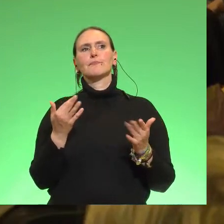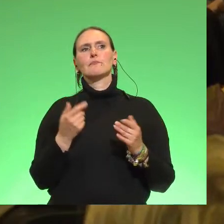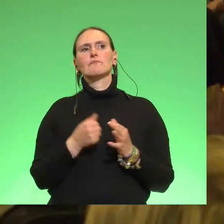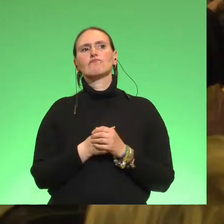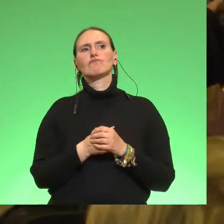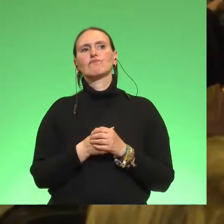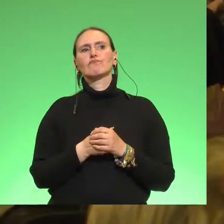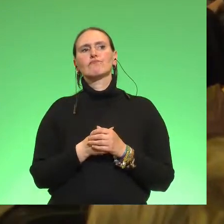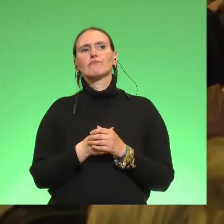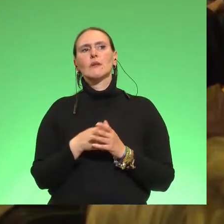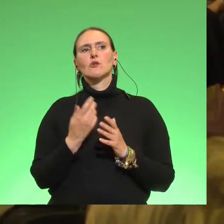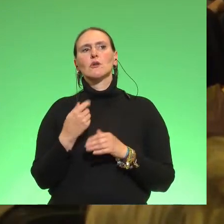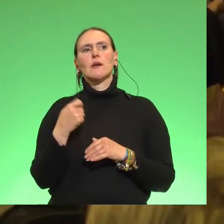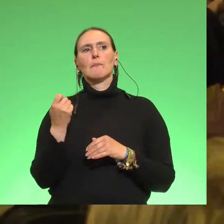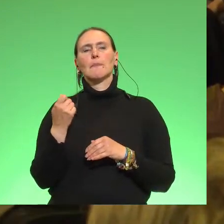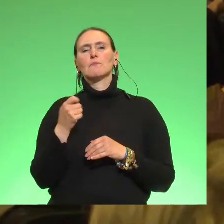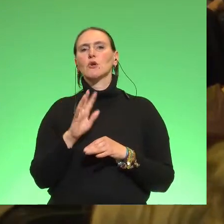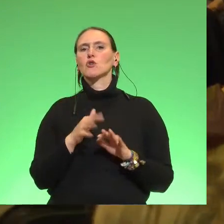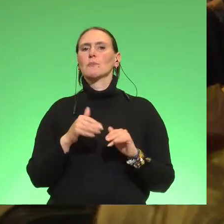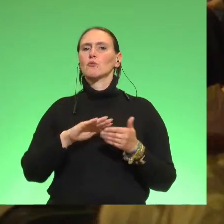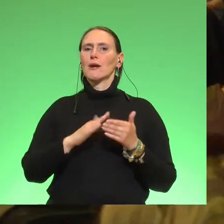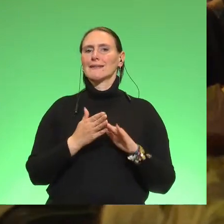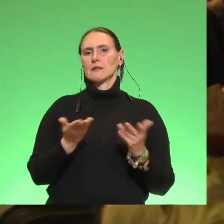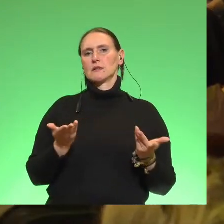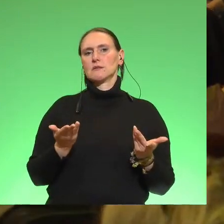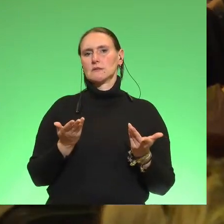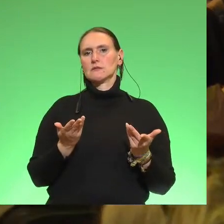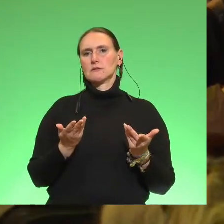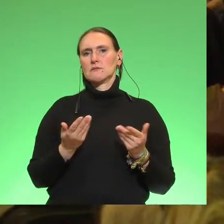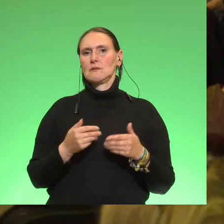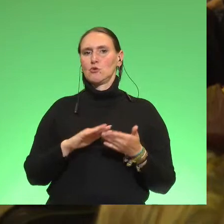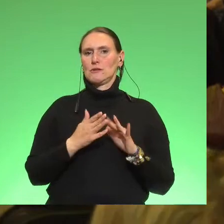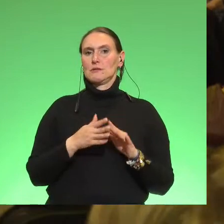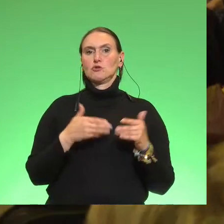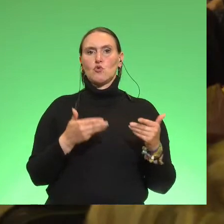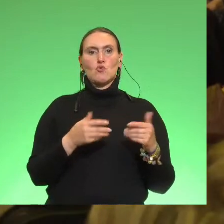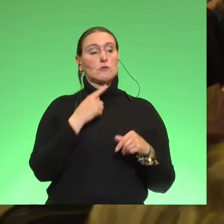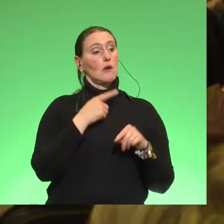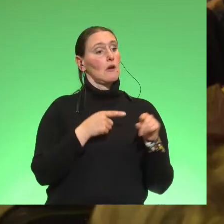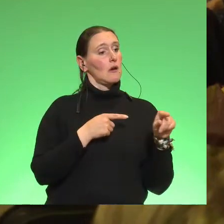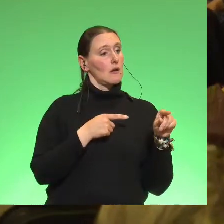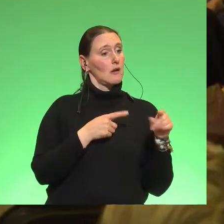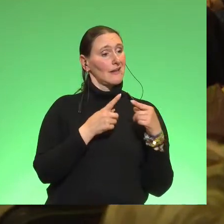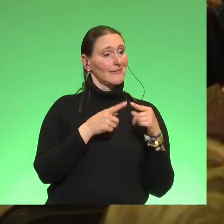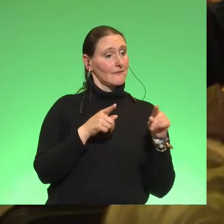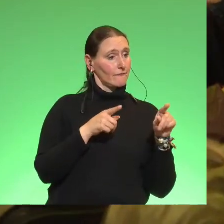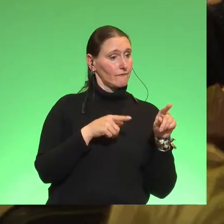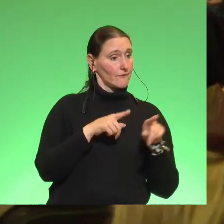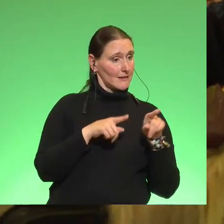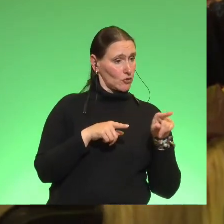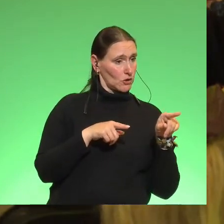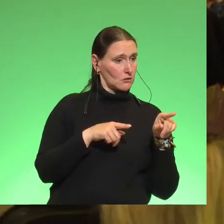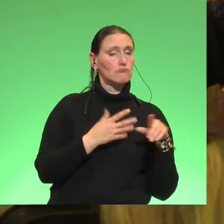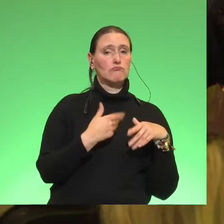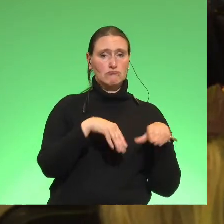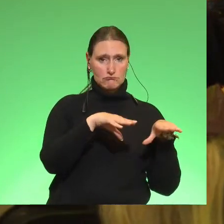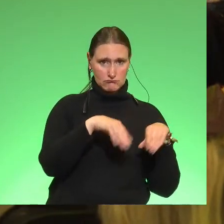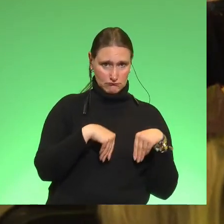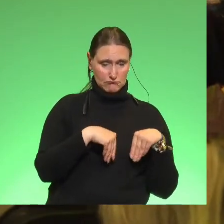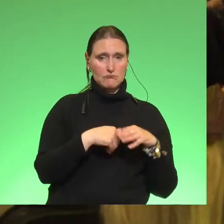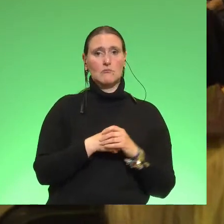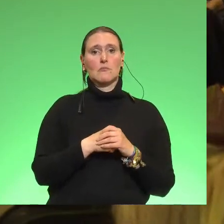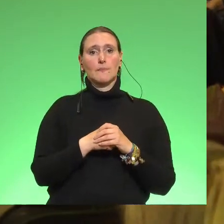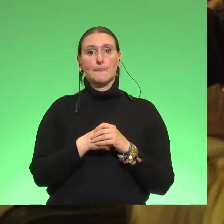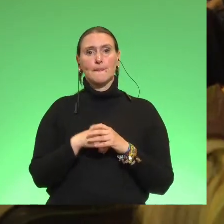practice. You accept the differences, but you work from the one or two or maybe